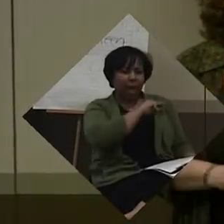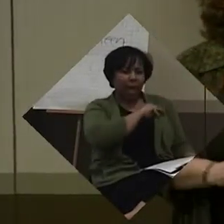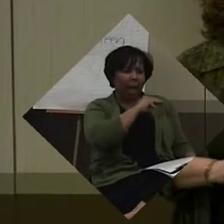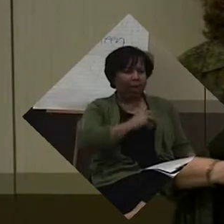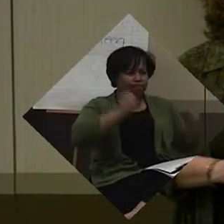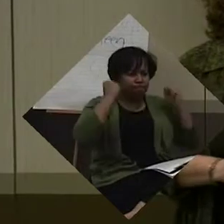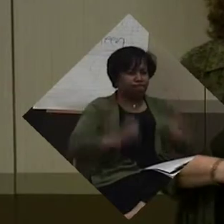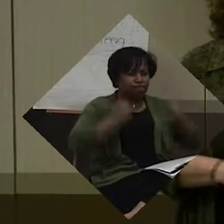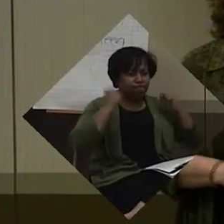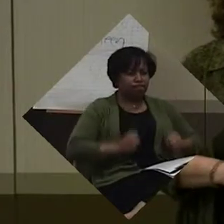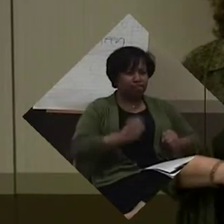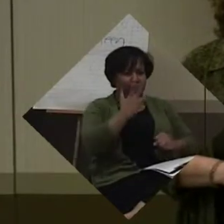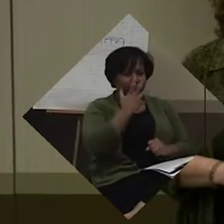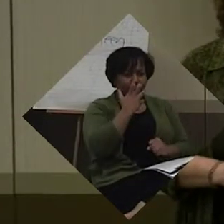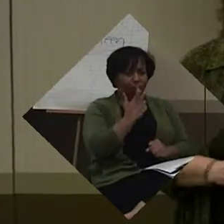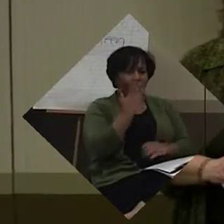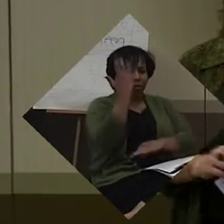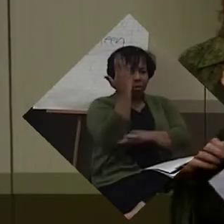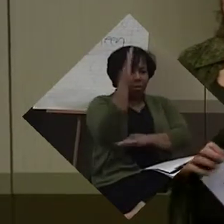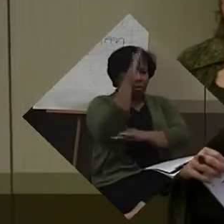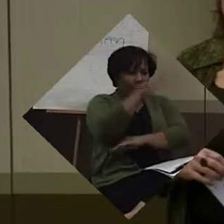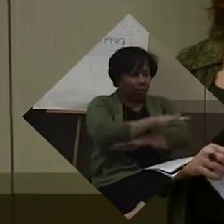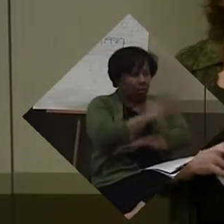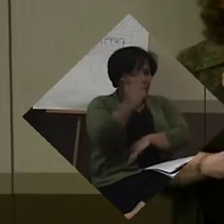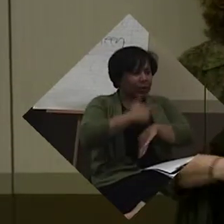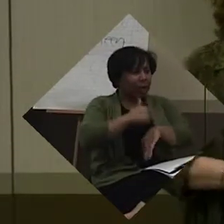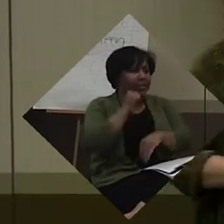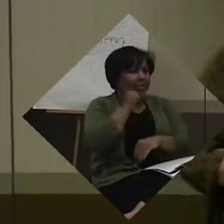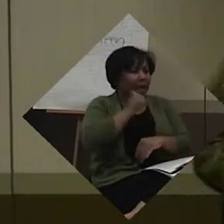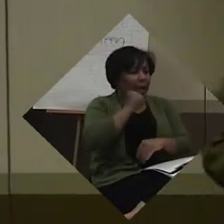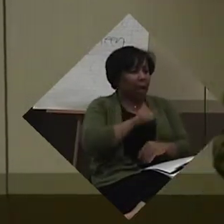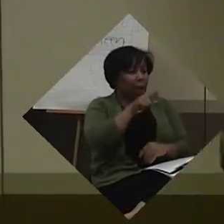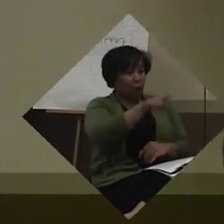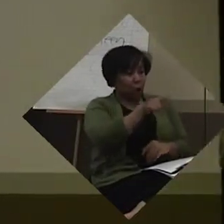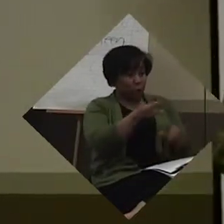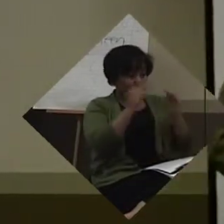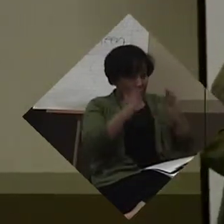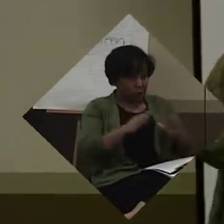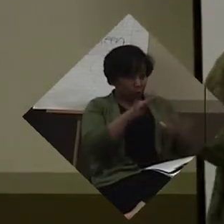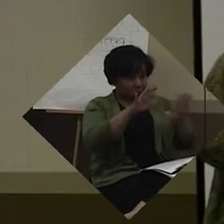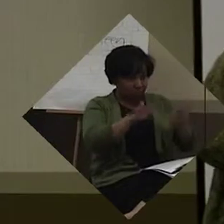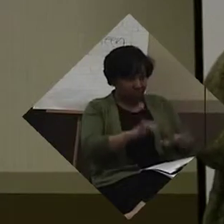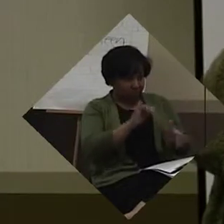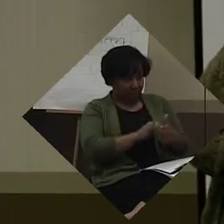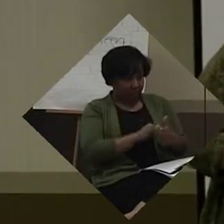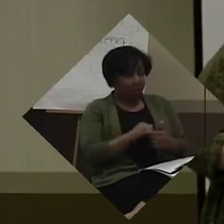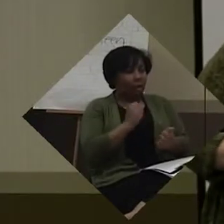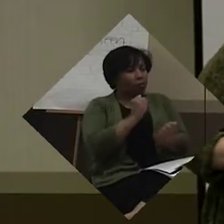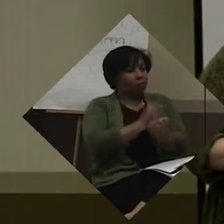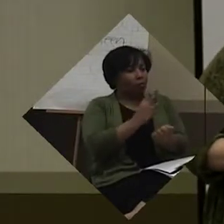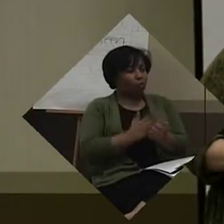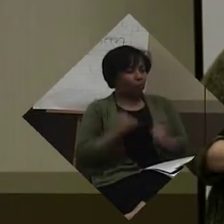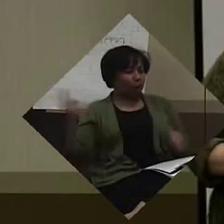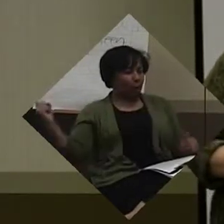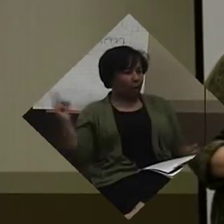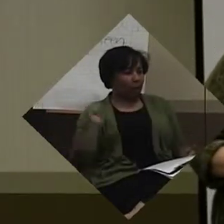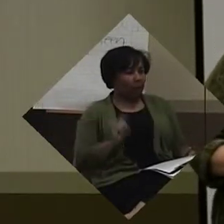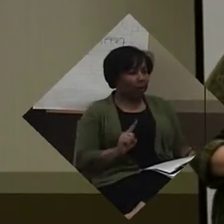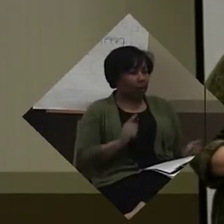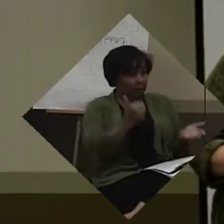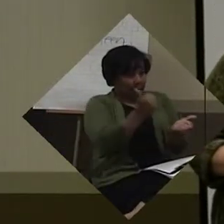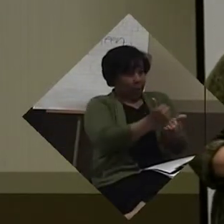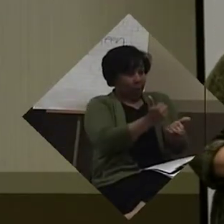tantrum 3 times per day, and you're the teacher and you've written that, and you have the social worker coming in to